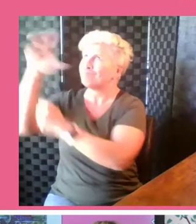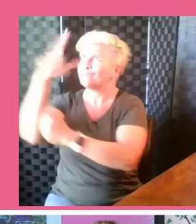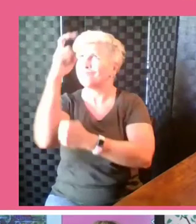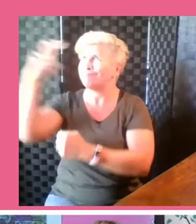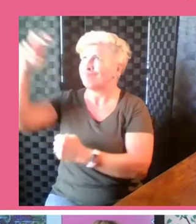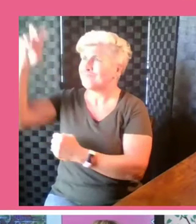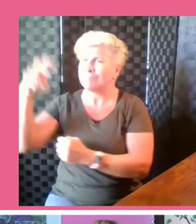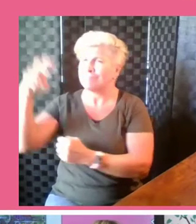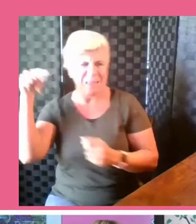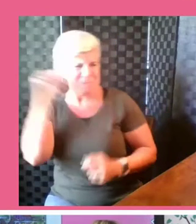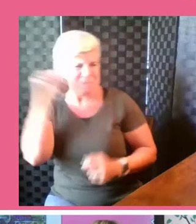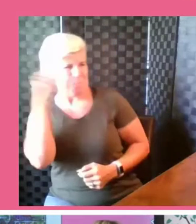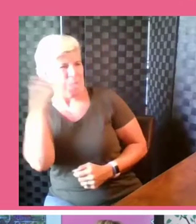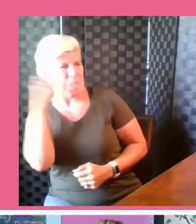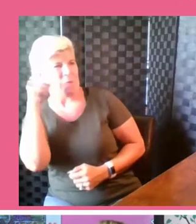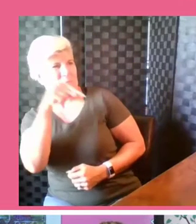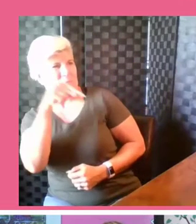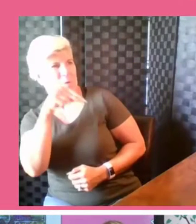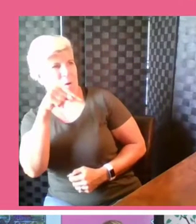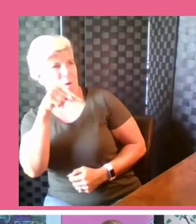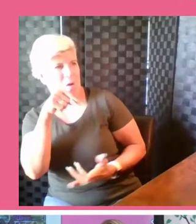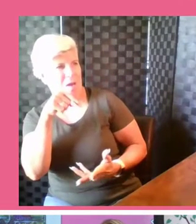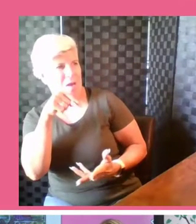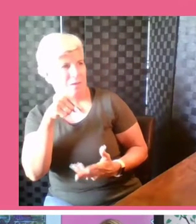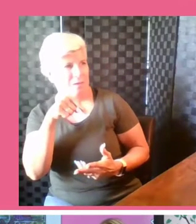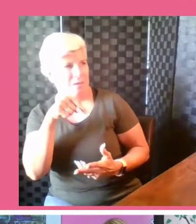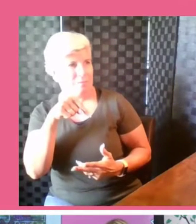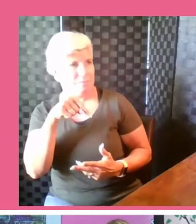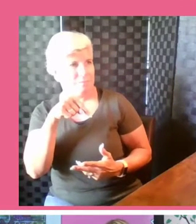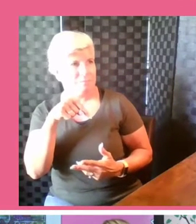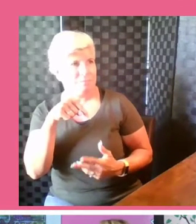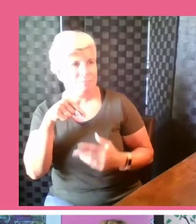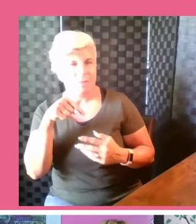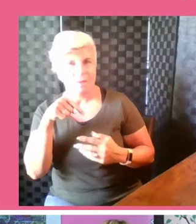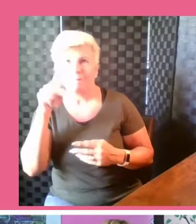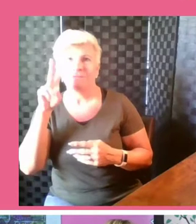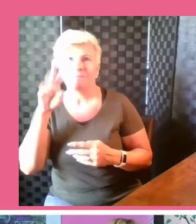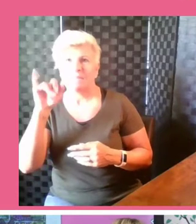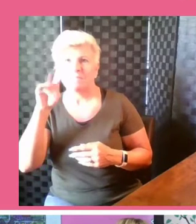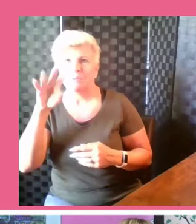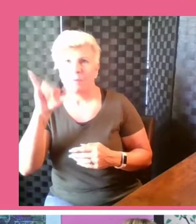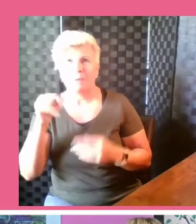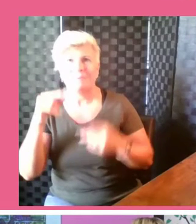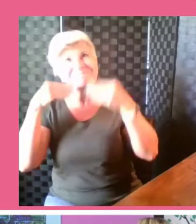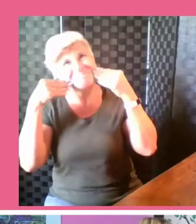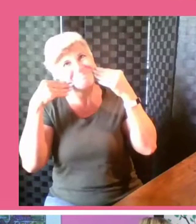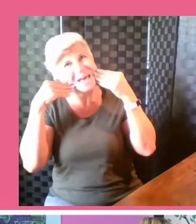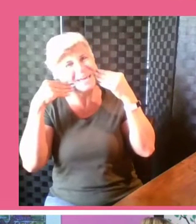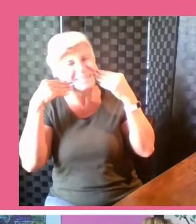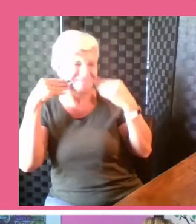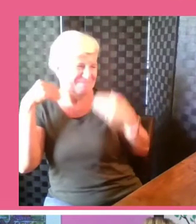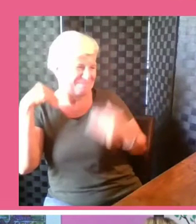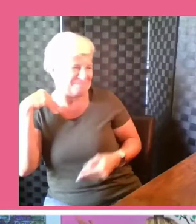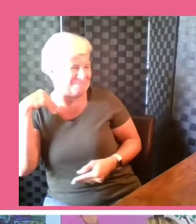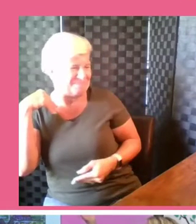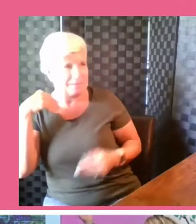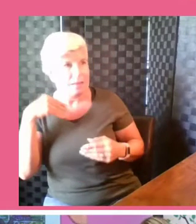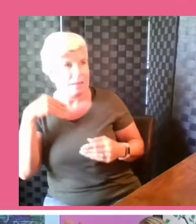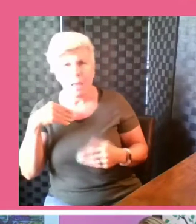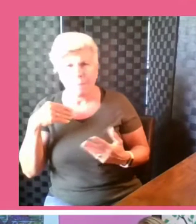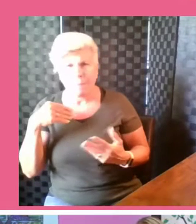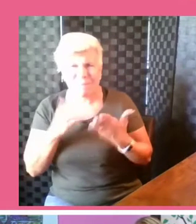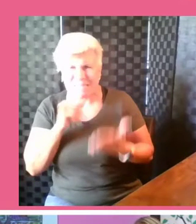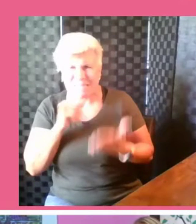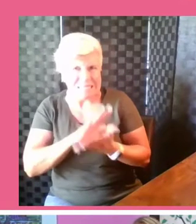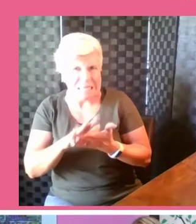they're pointing at her again. Victoria has a kind of a smile on her face, but I'm not really sure if she's being nice. And when we